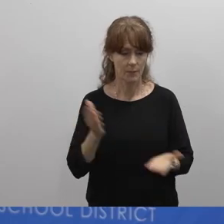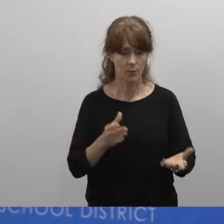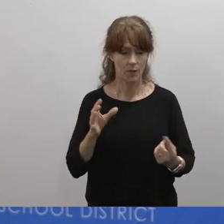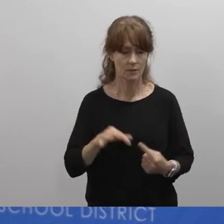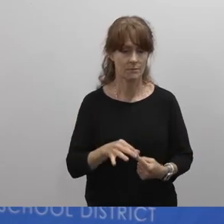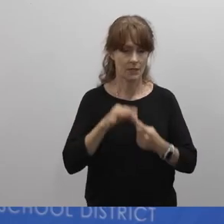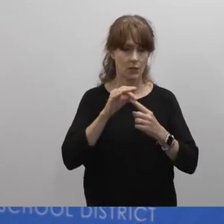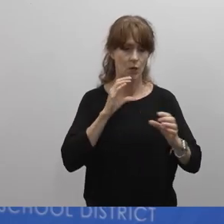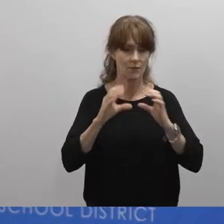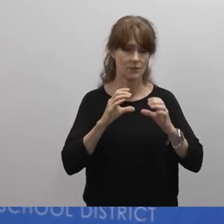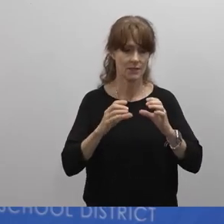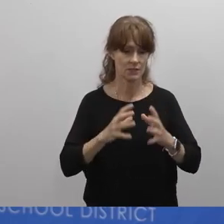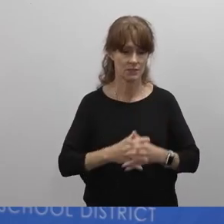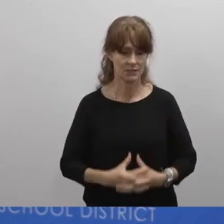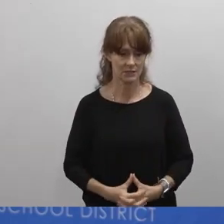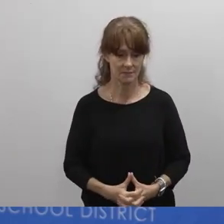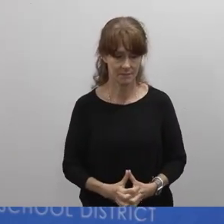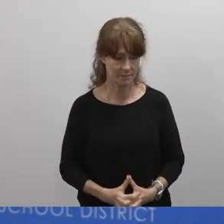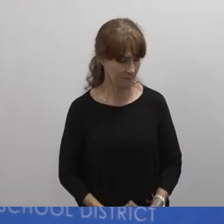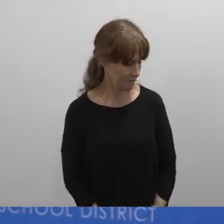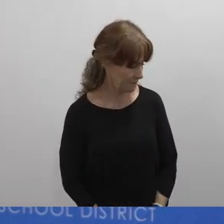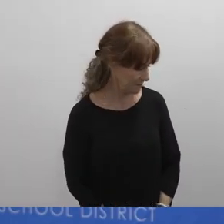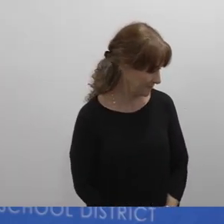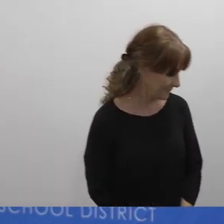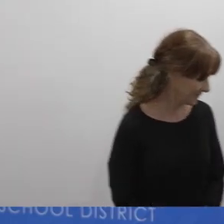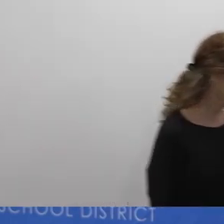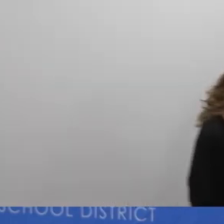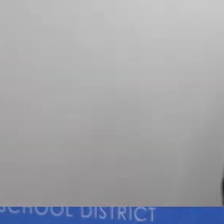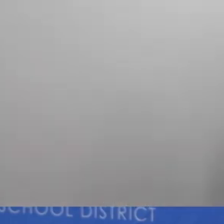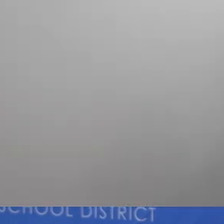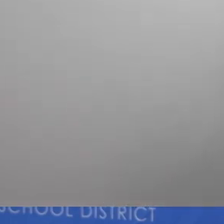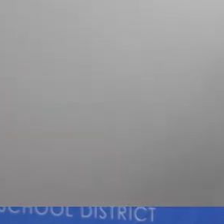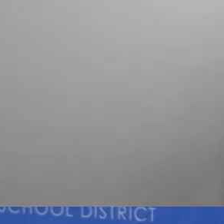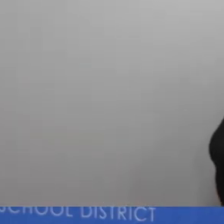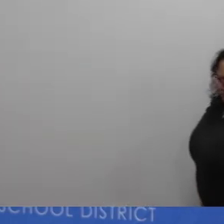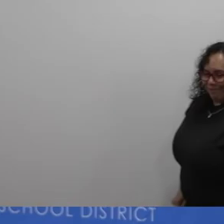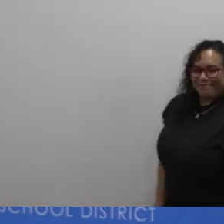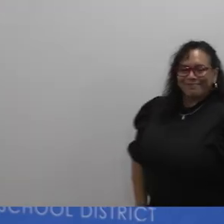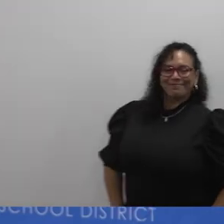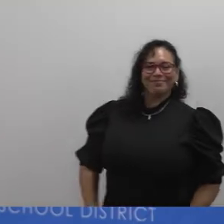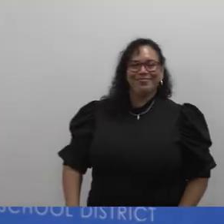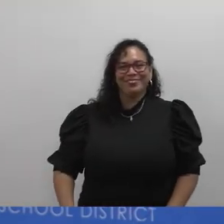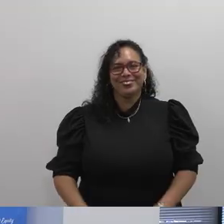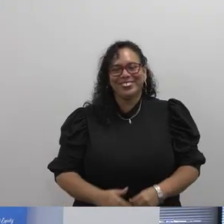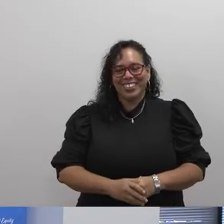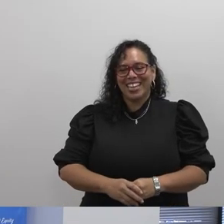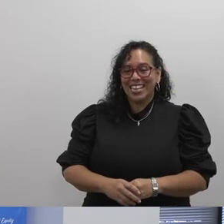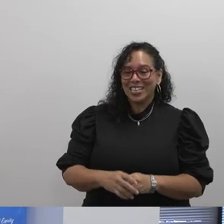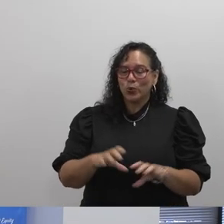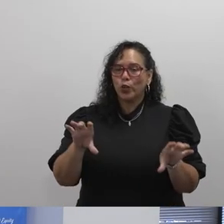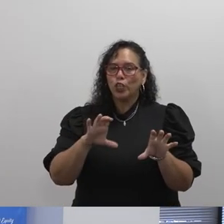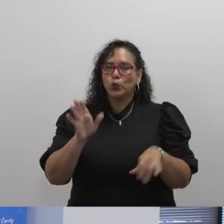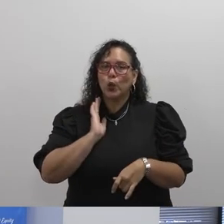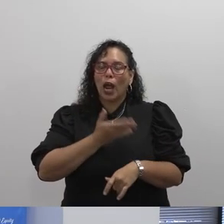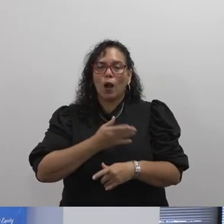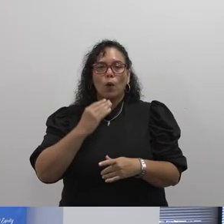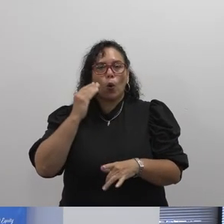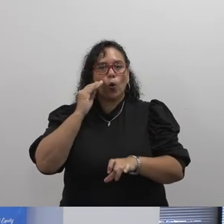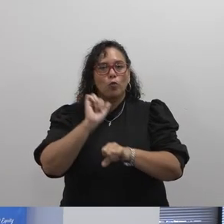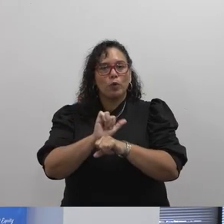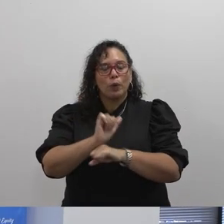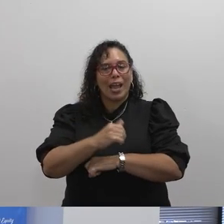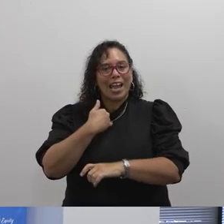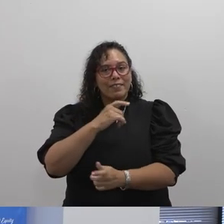particular conversations yes. along that as well. Yeah. And to go with that, as we do our homework, that if we do have